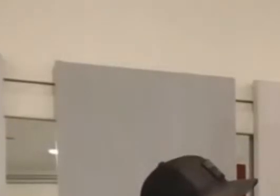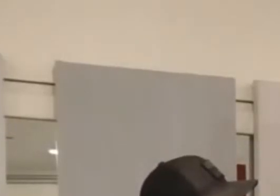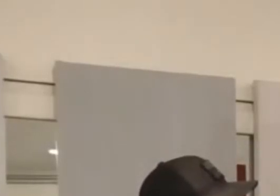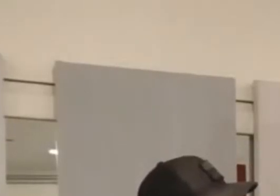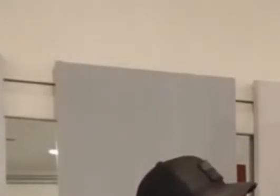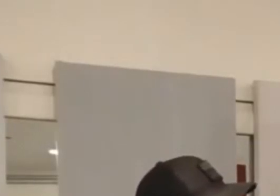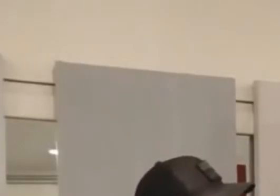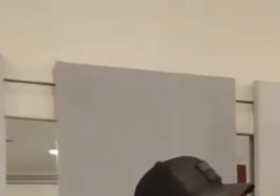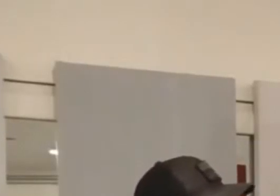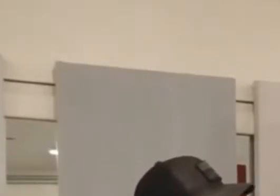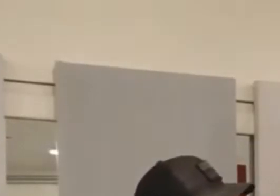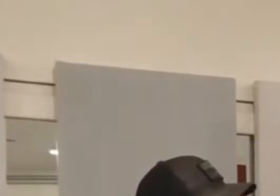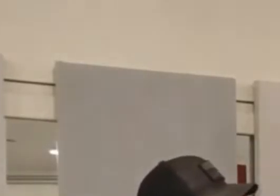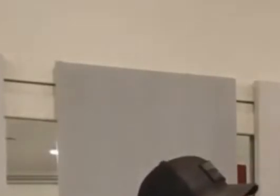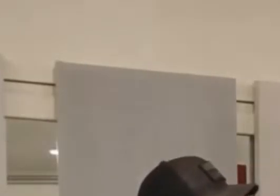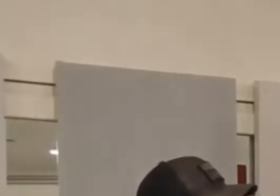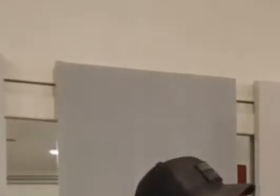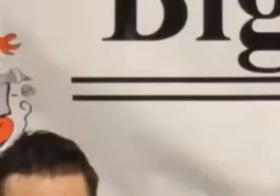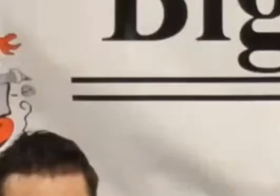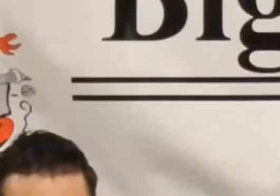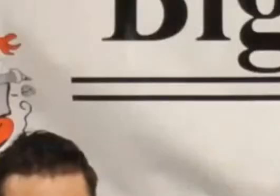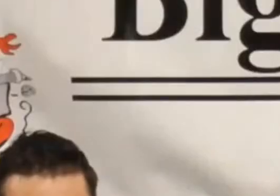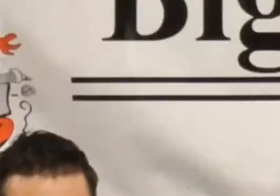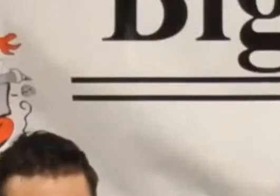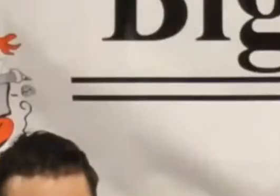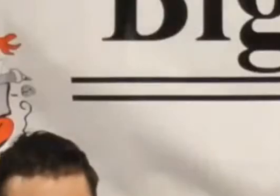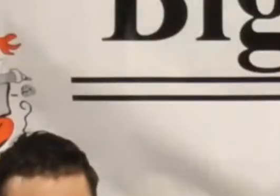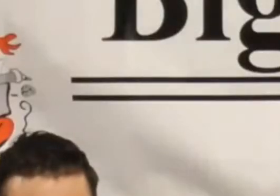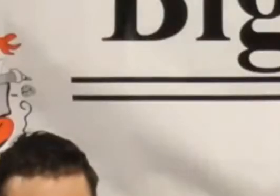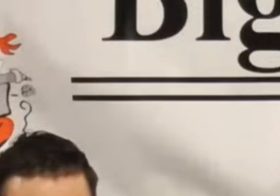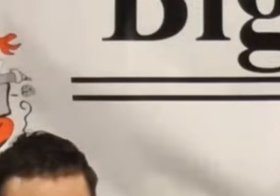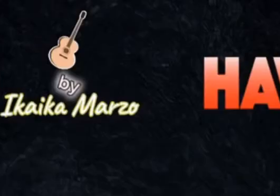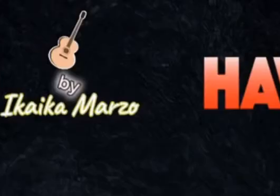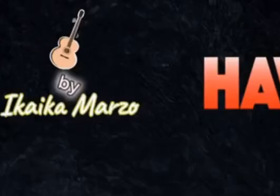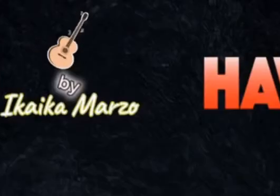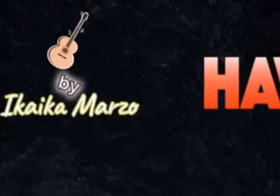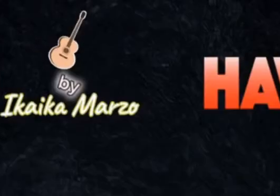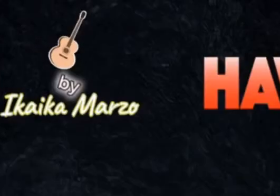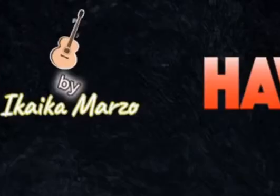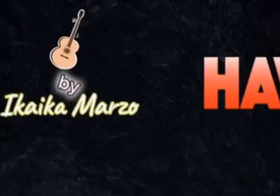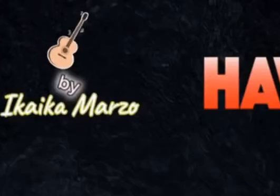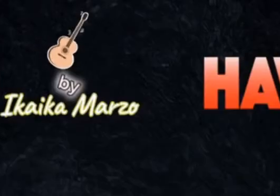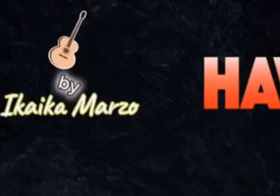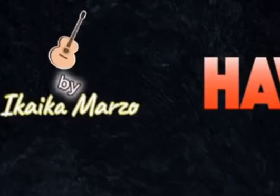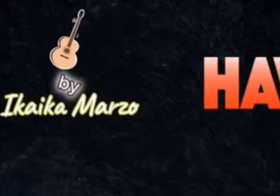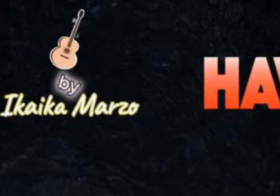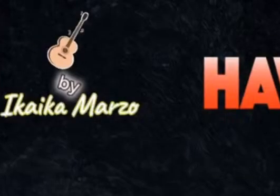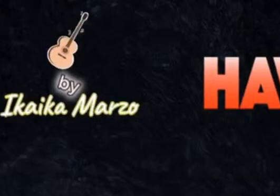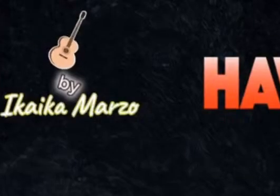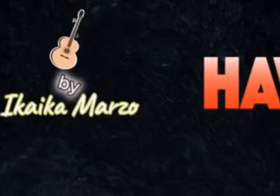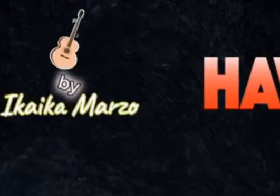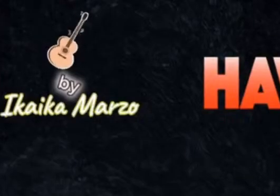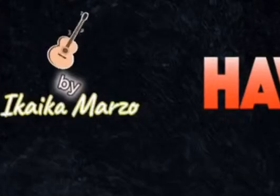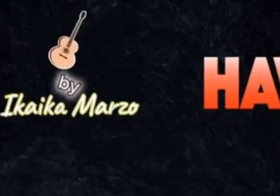this eruption. It really worked out well, and we got to a lot of people we wouldn't have normally gotten.